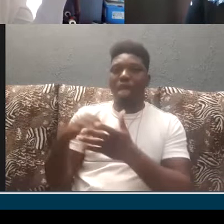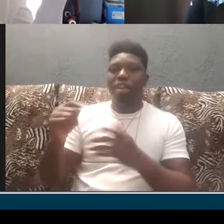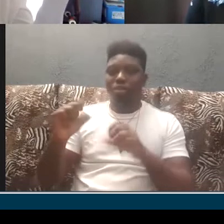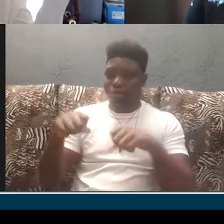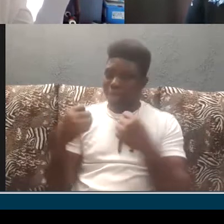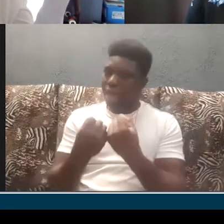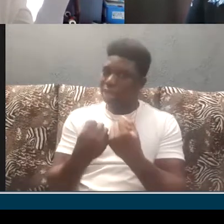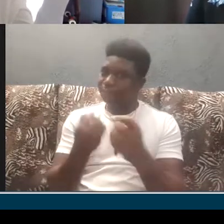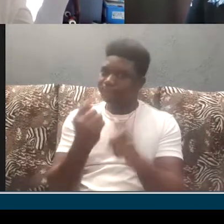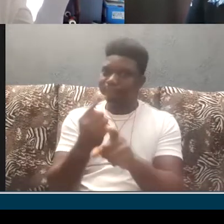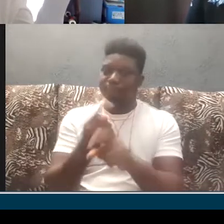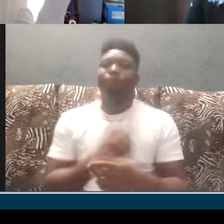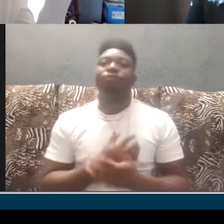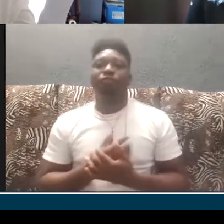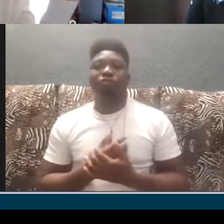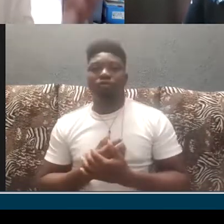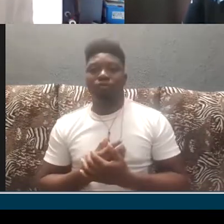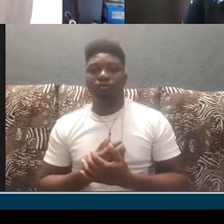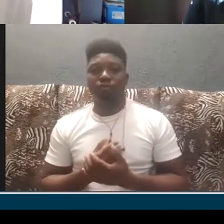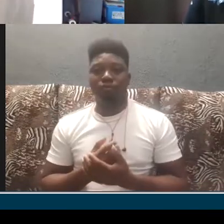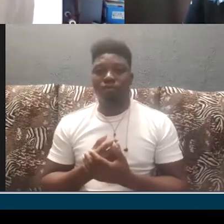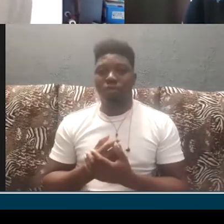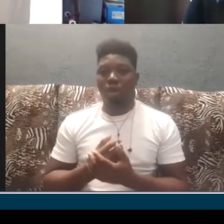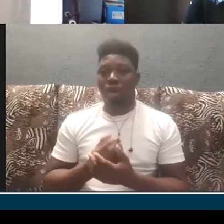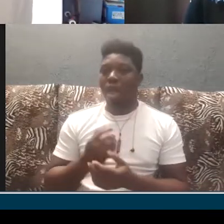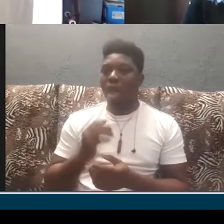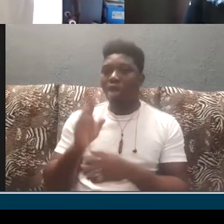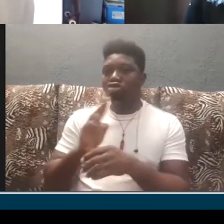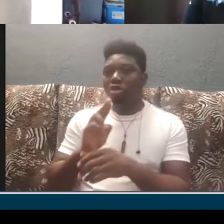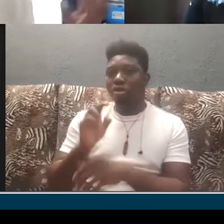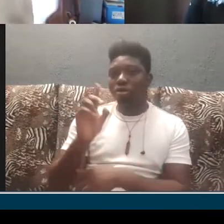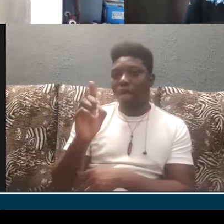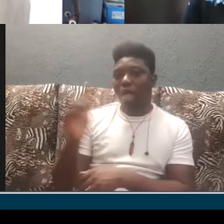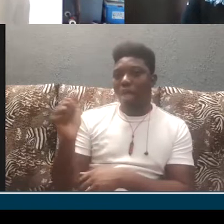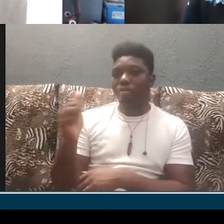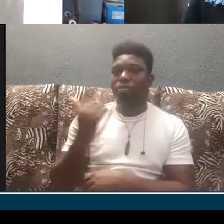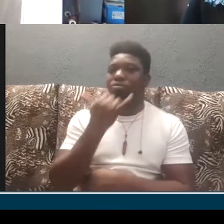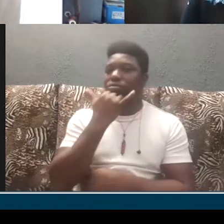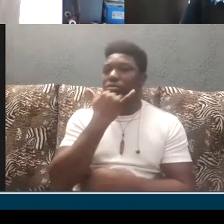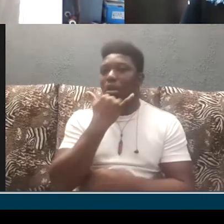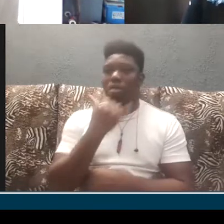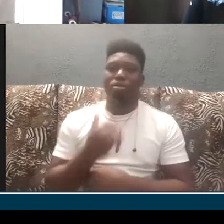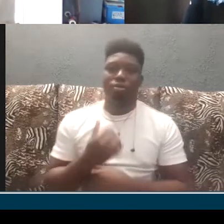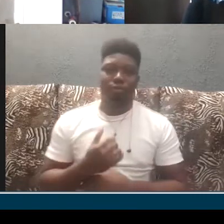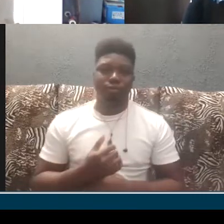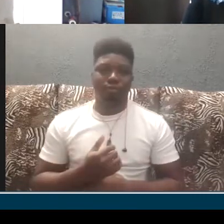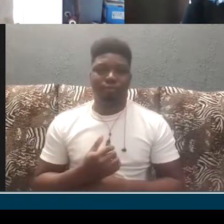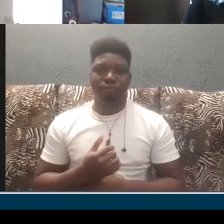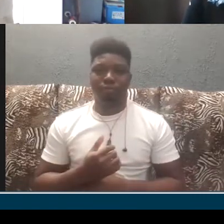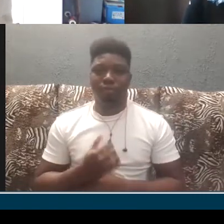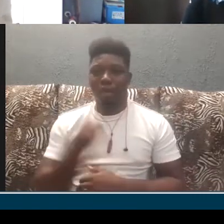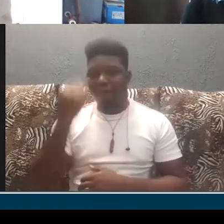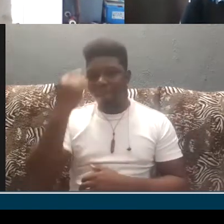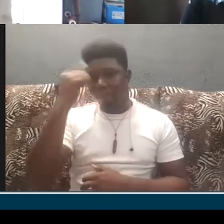disabled is wrong. Or less than. Or less than, yes, Yeah.